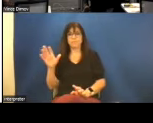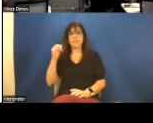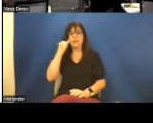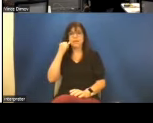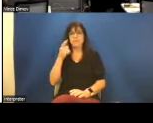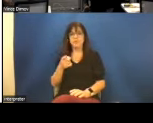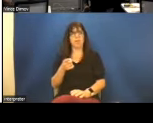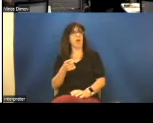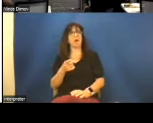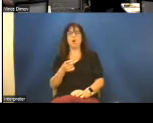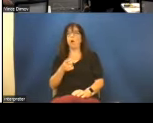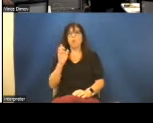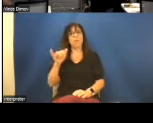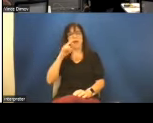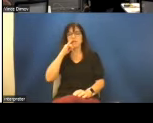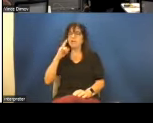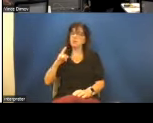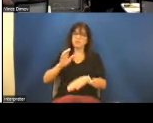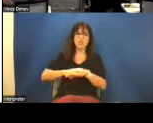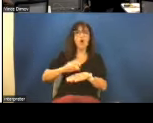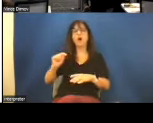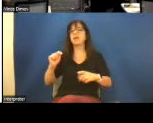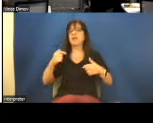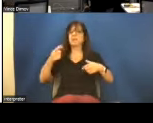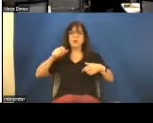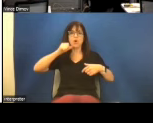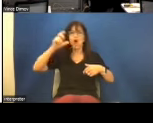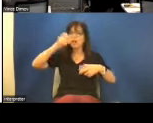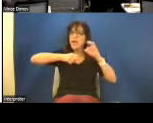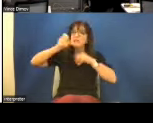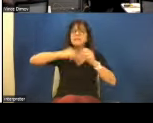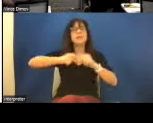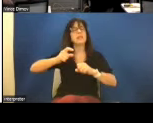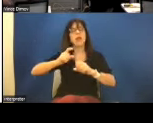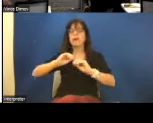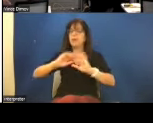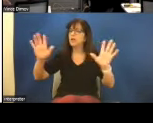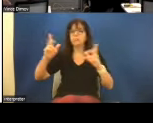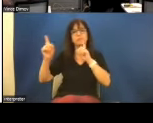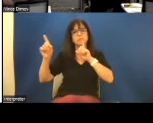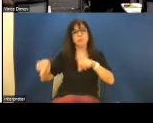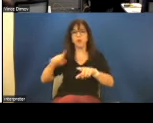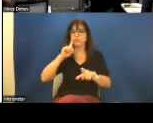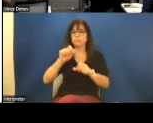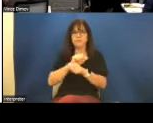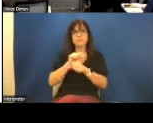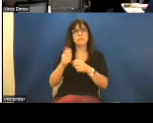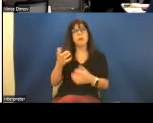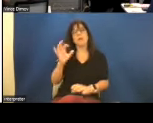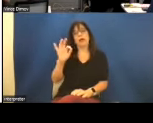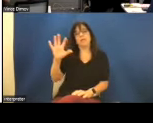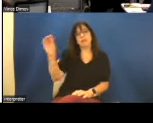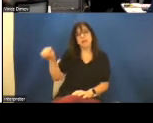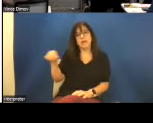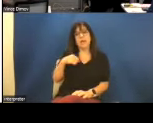are like, whoo, man, that kid was on and they were not guessing, like they clearly were responding, maybe you go 95%.